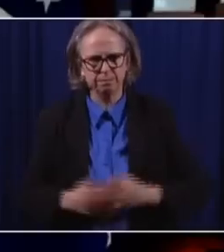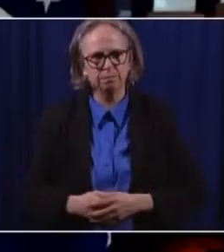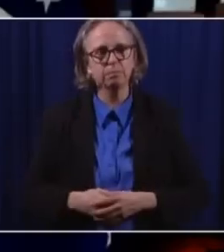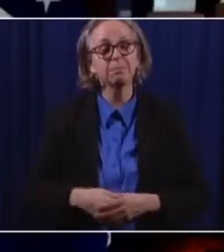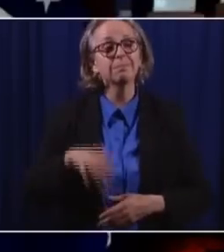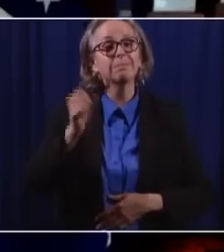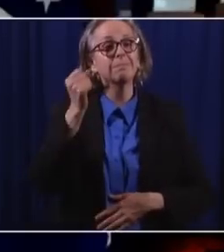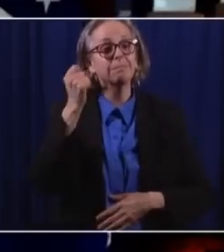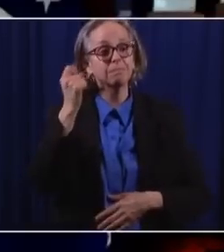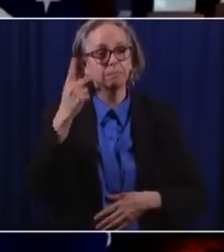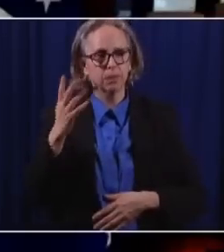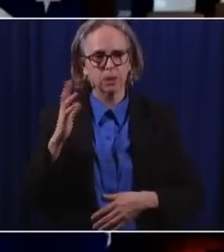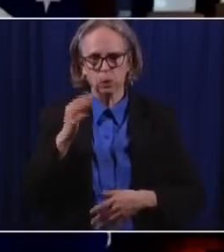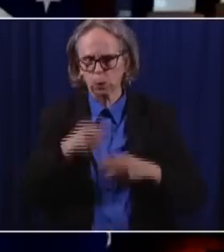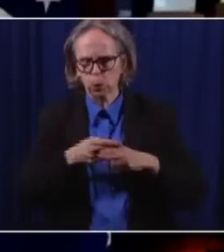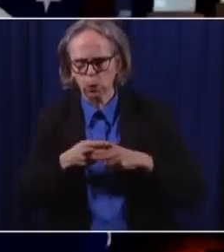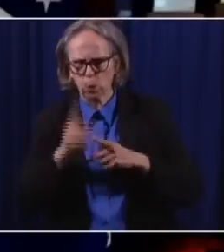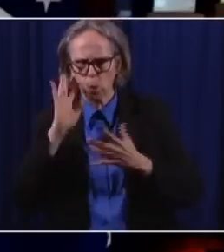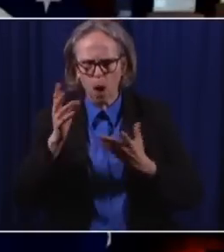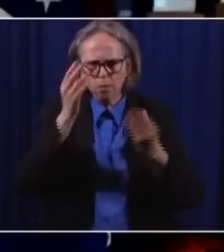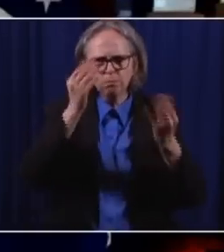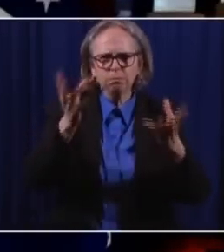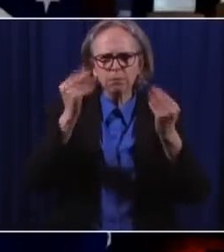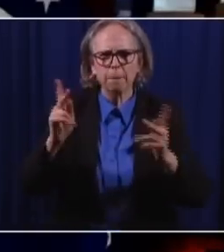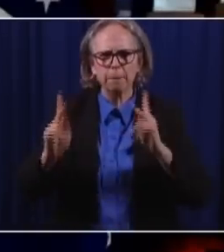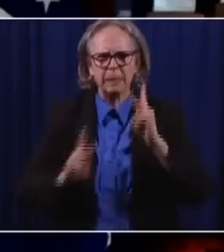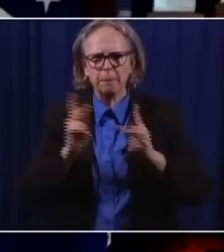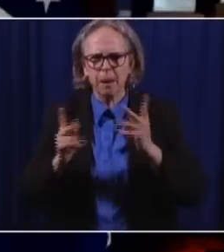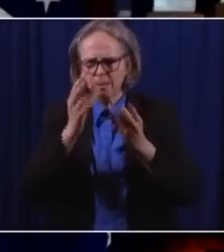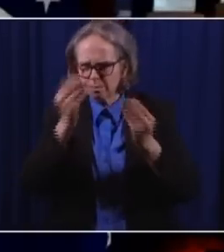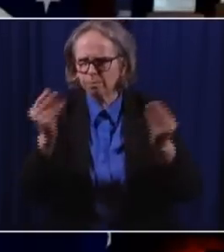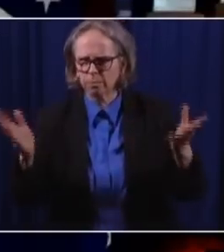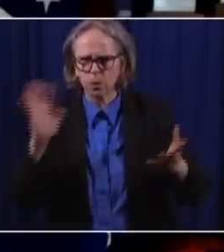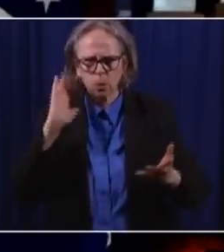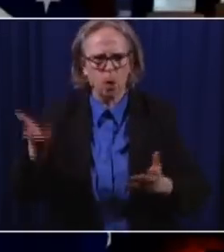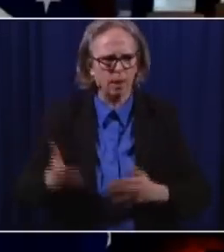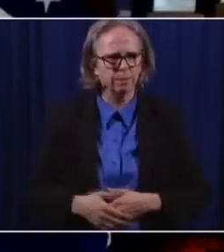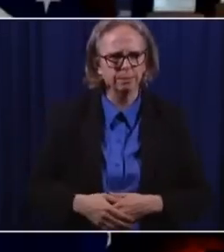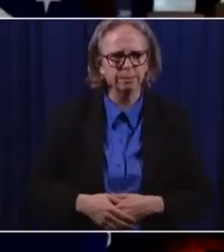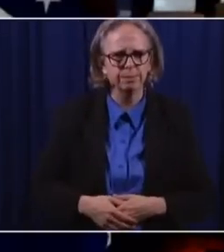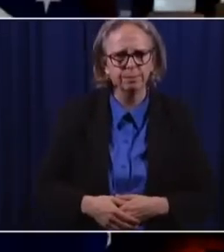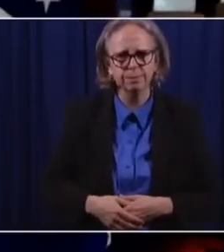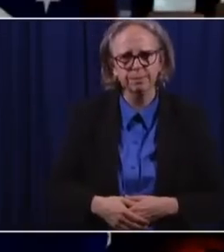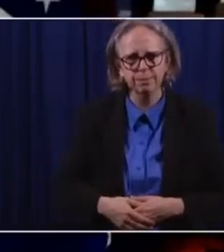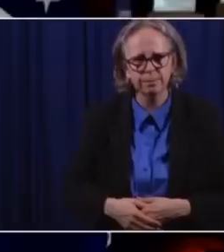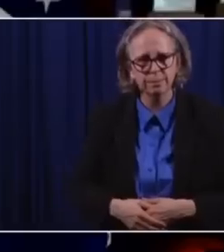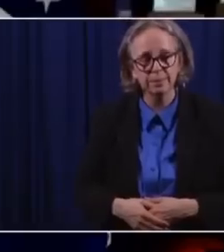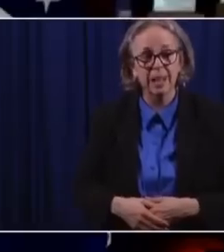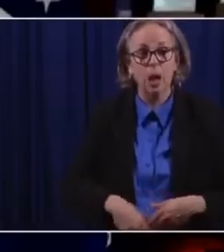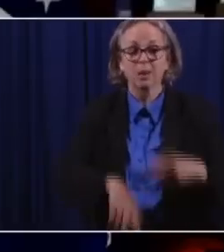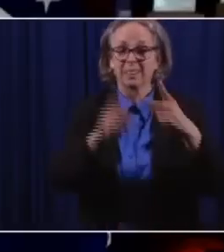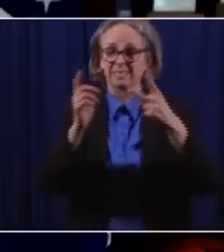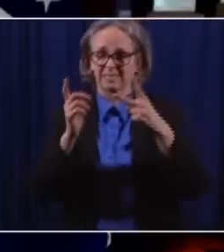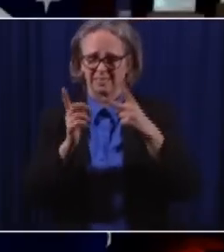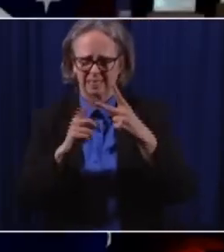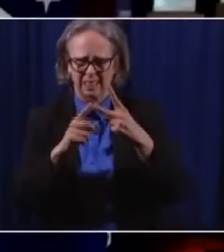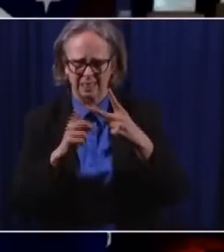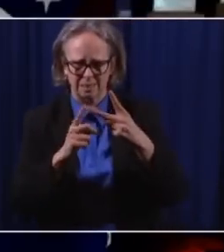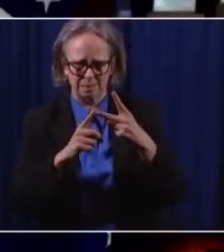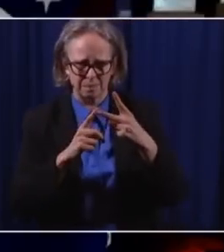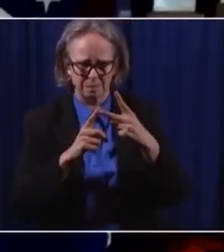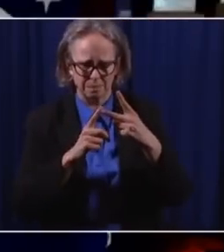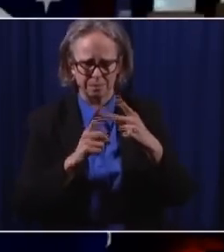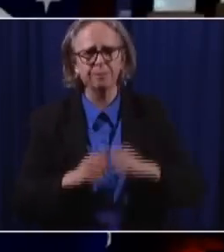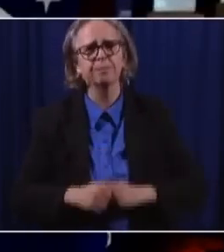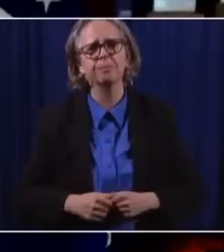you of those grant awards this week. Another thing, we've mentioned it,